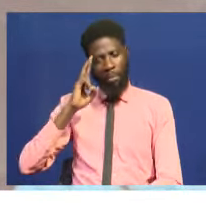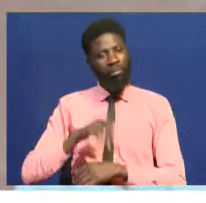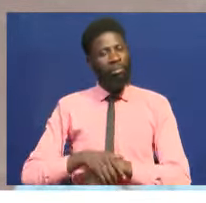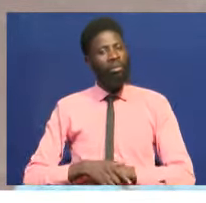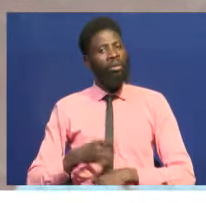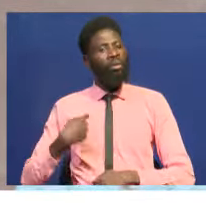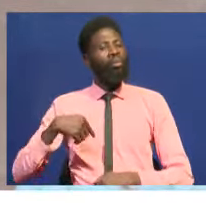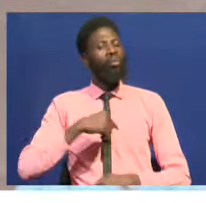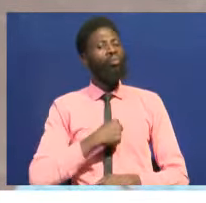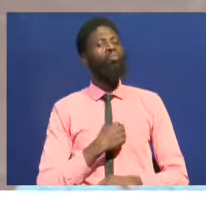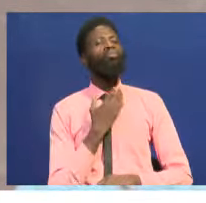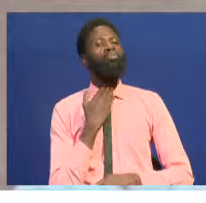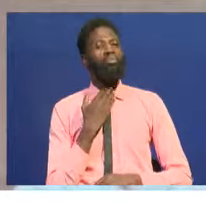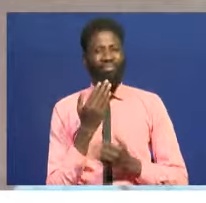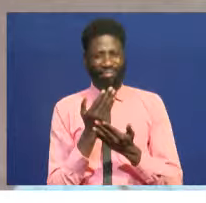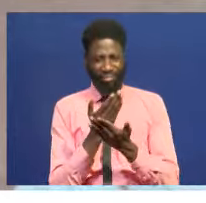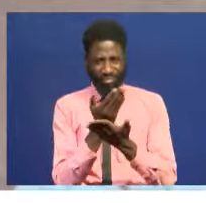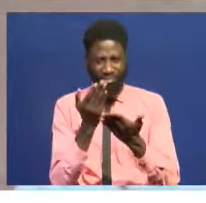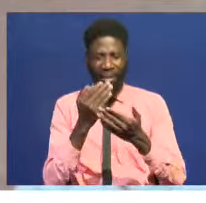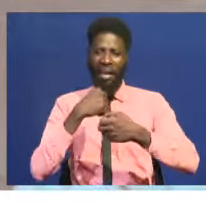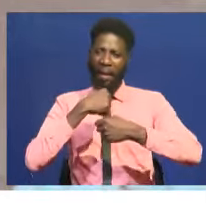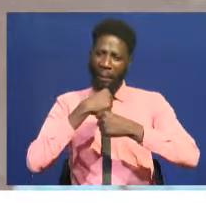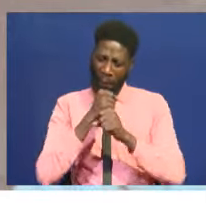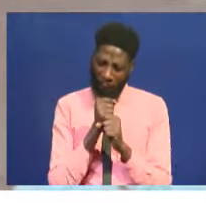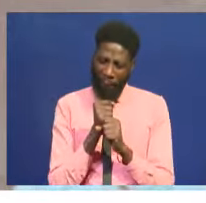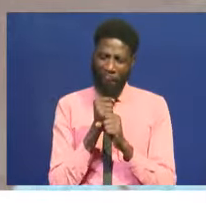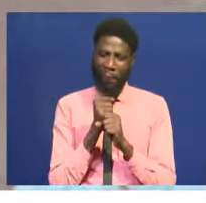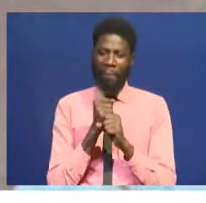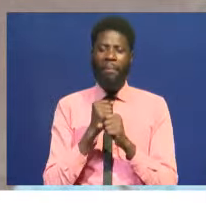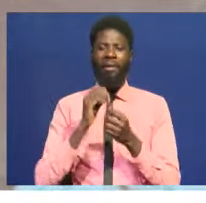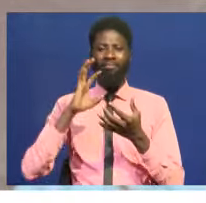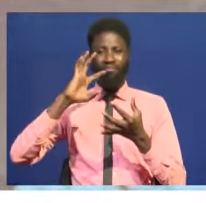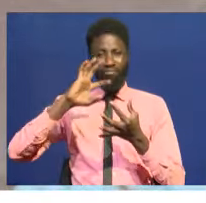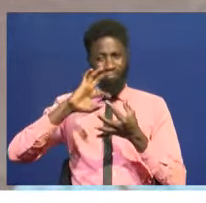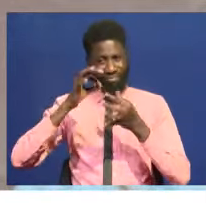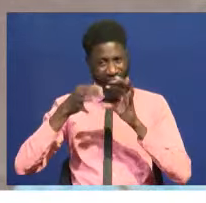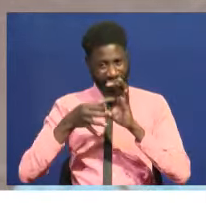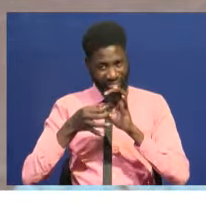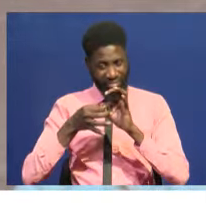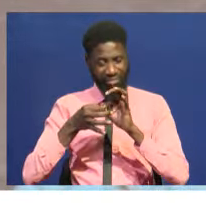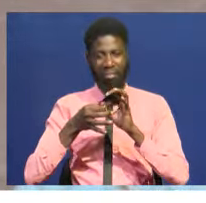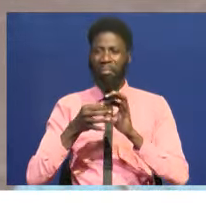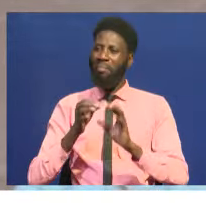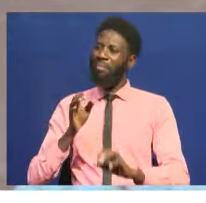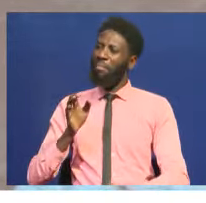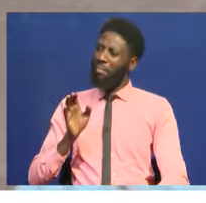to make Paris an Olympics of Kelvin Kiptum.